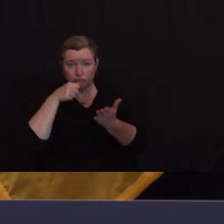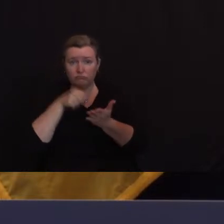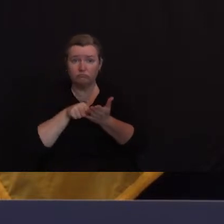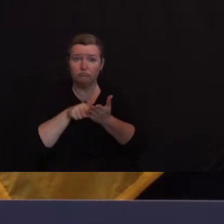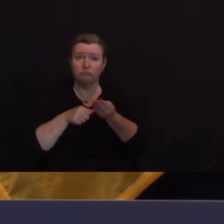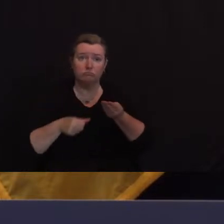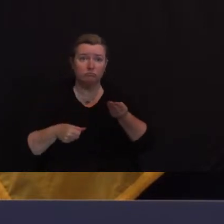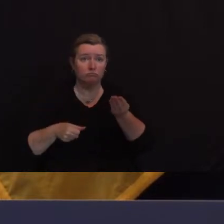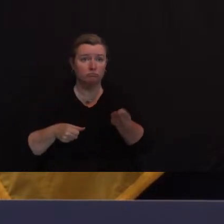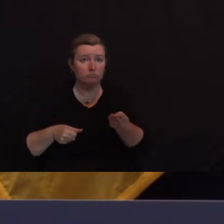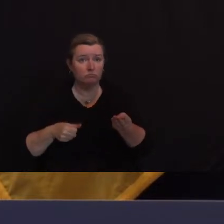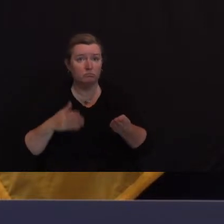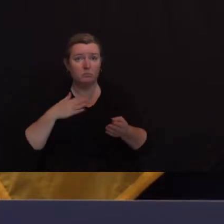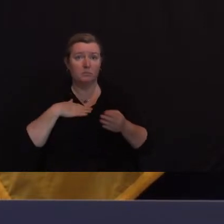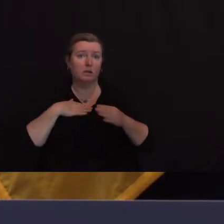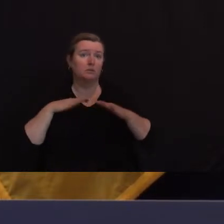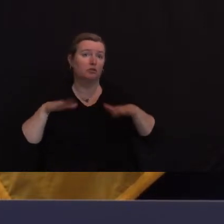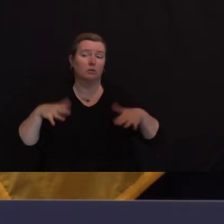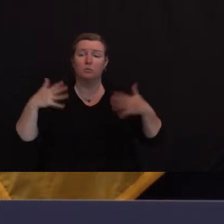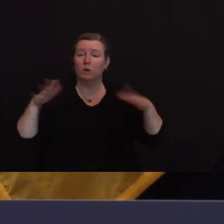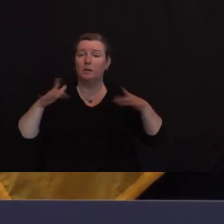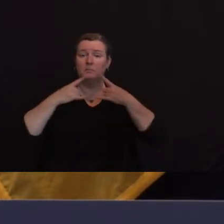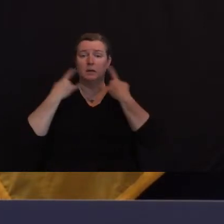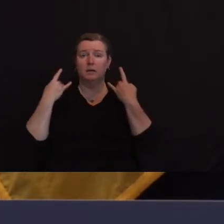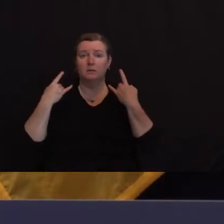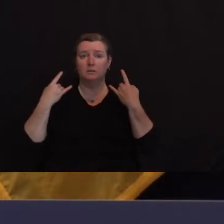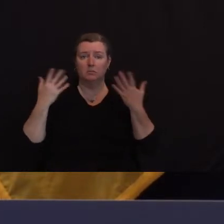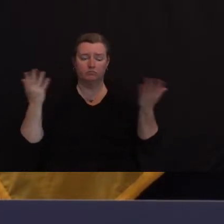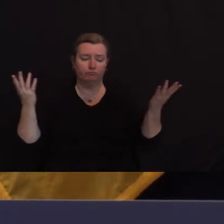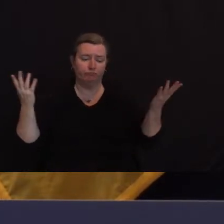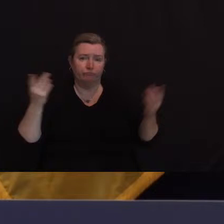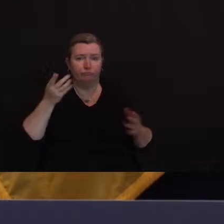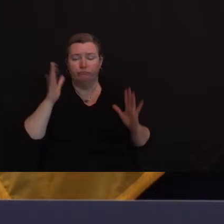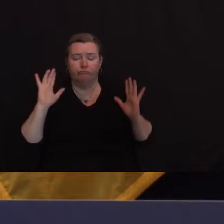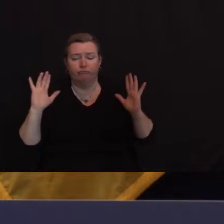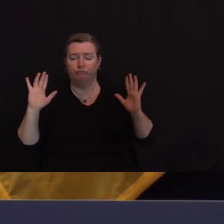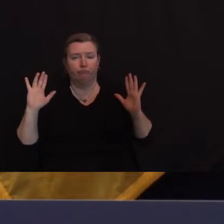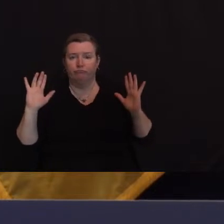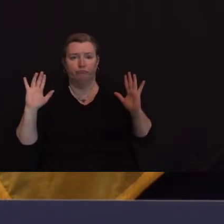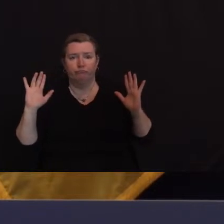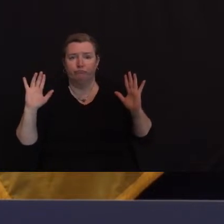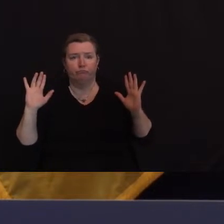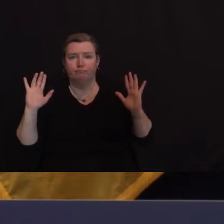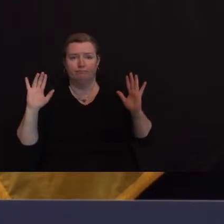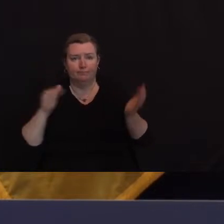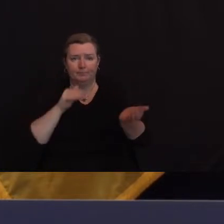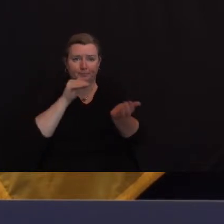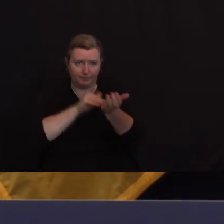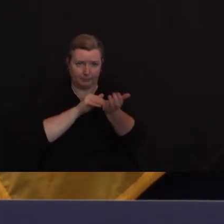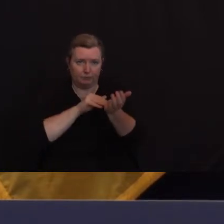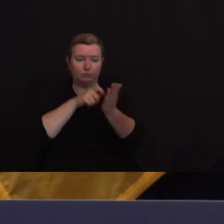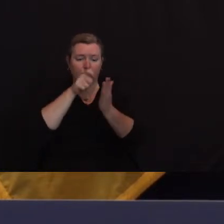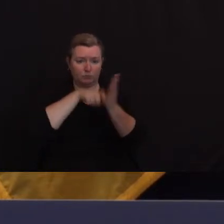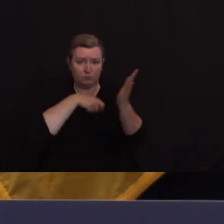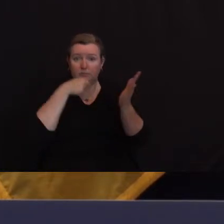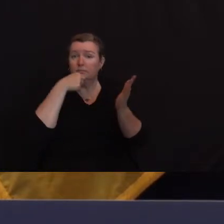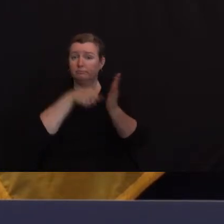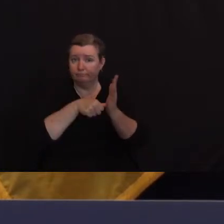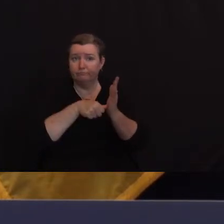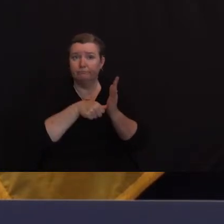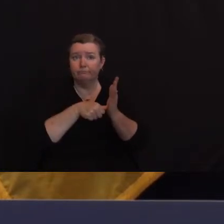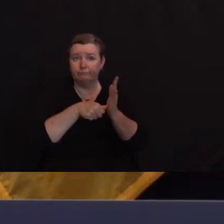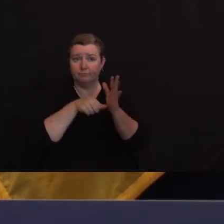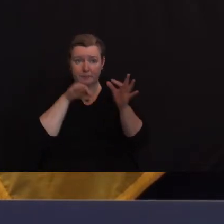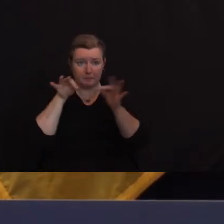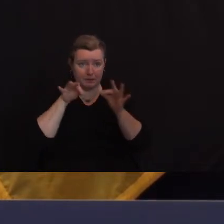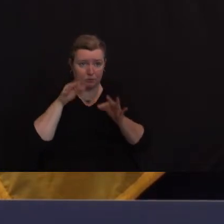excuse needs to be from a medical professional, verifiably so. And the good news is we've had a few back and